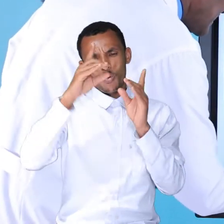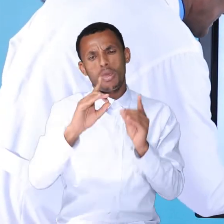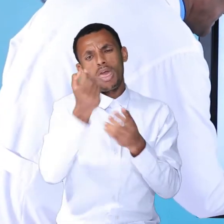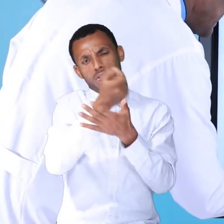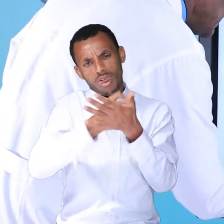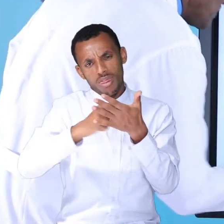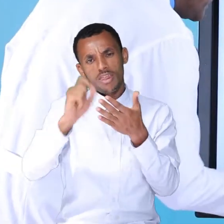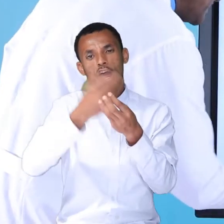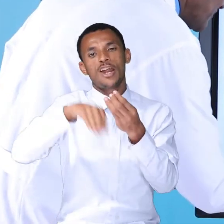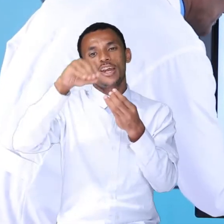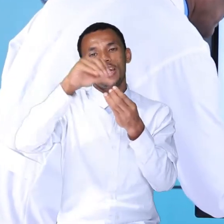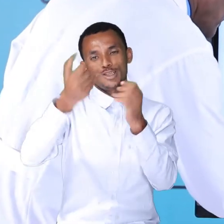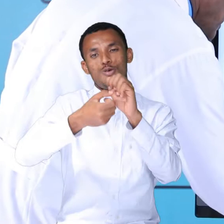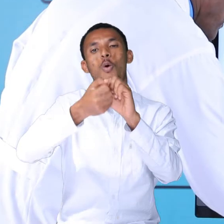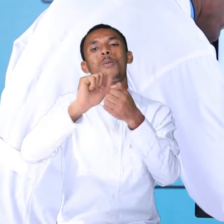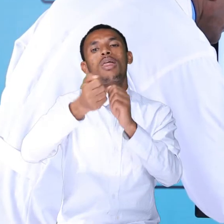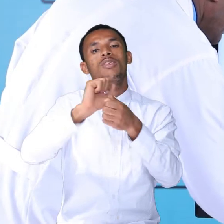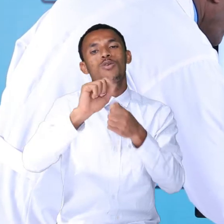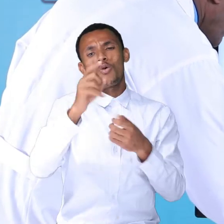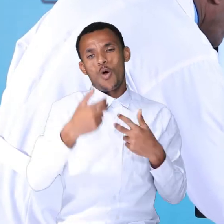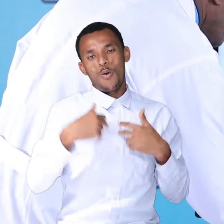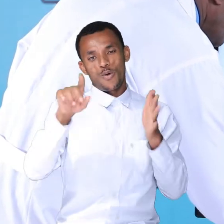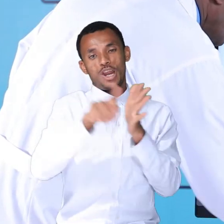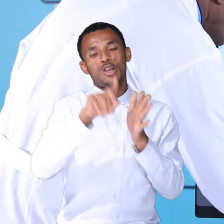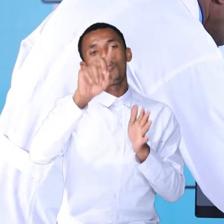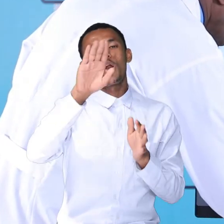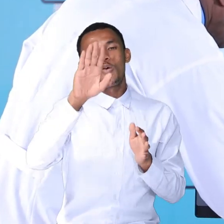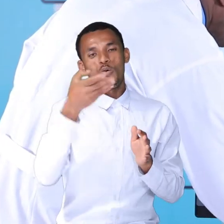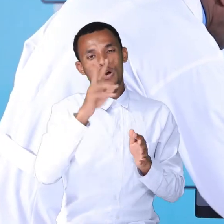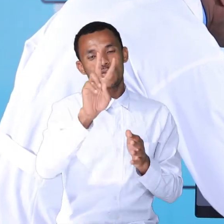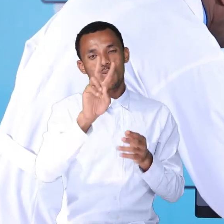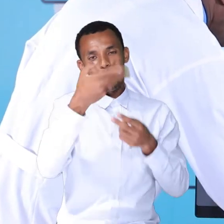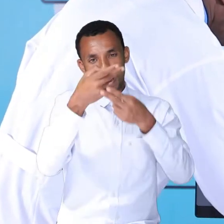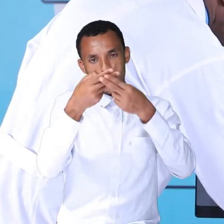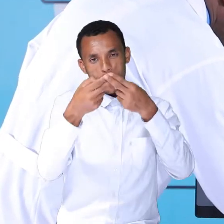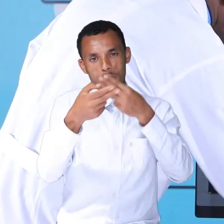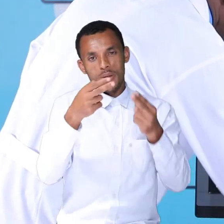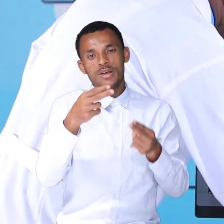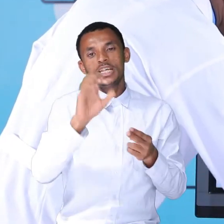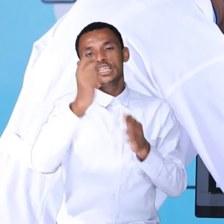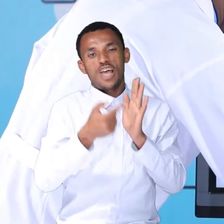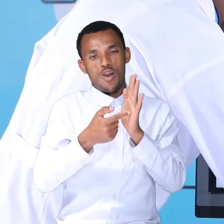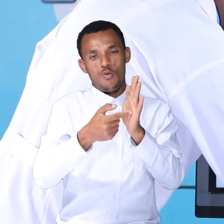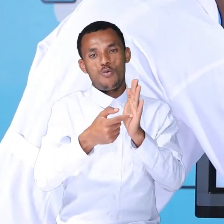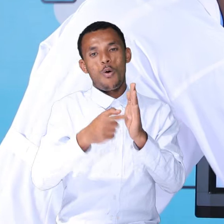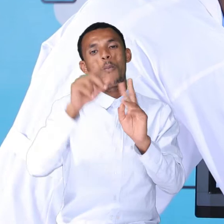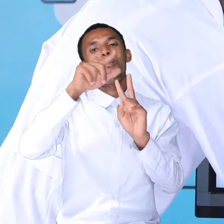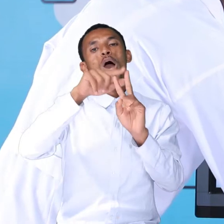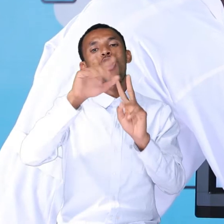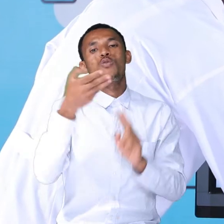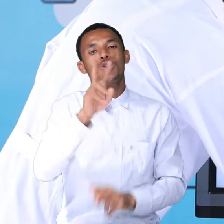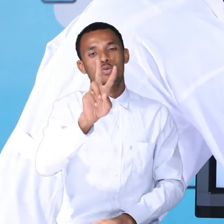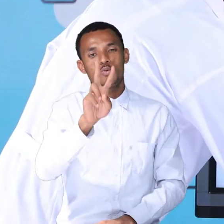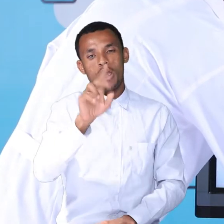that addition is commutative. You have negative 1 over 2 multiplied by sine of pi over